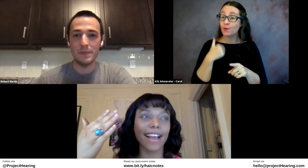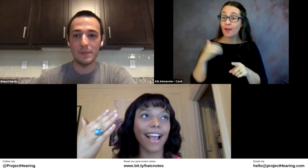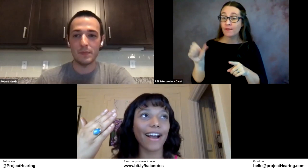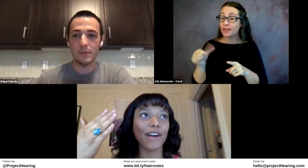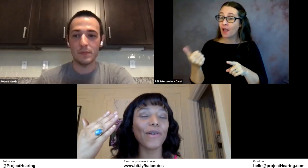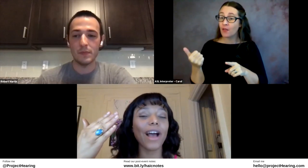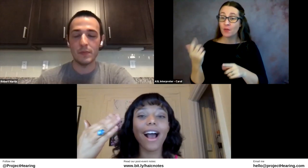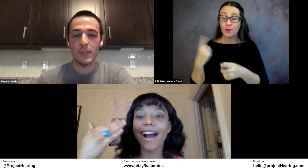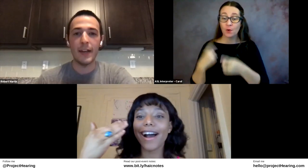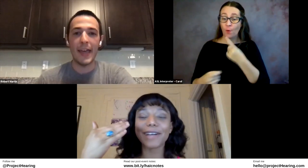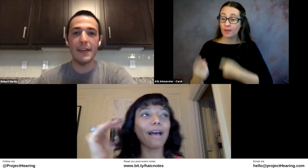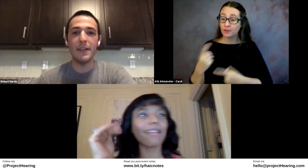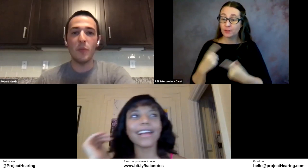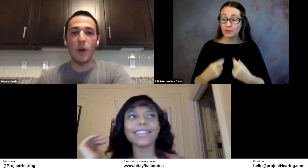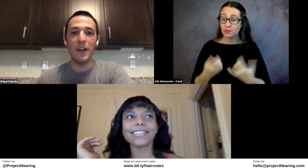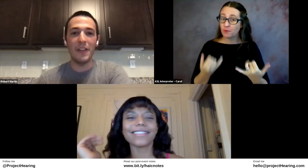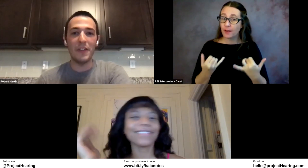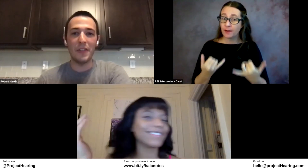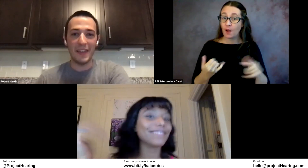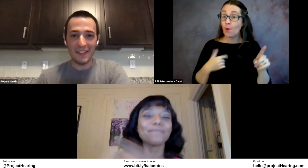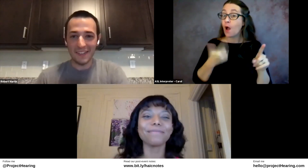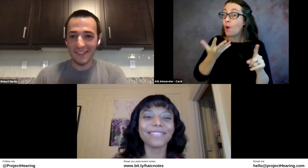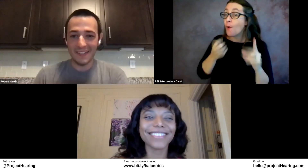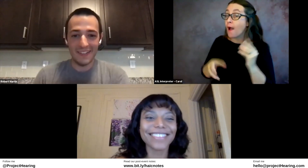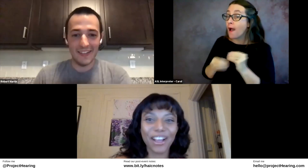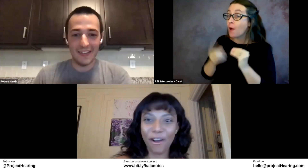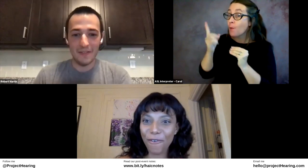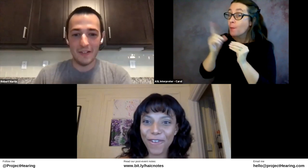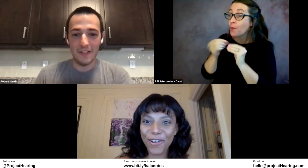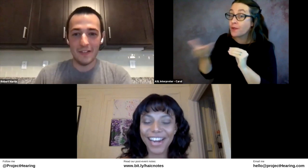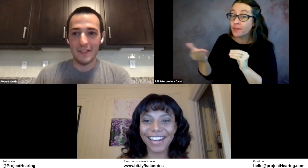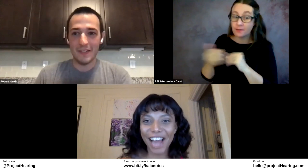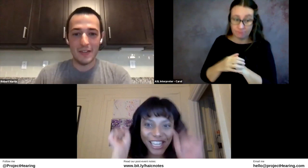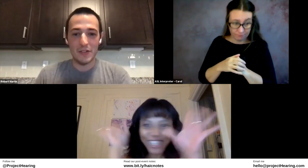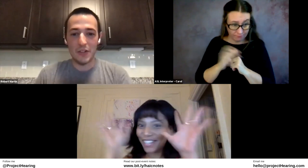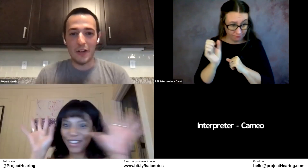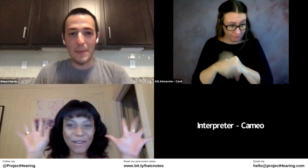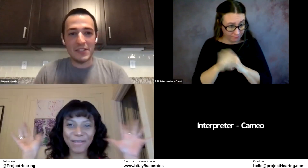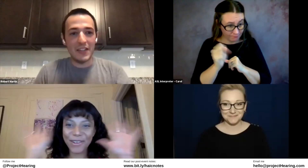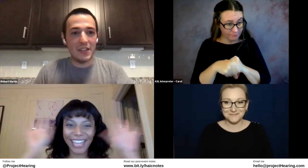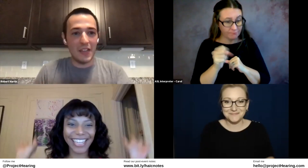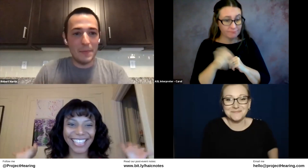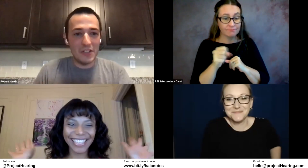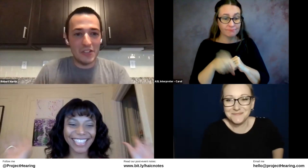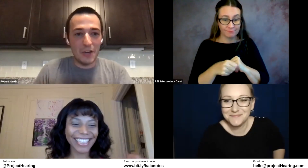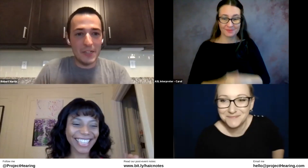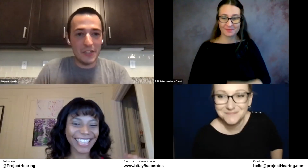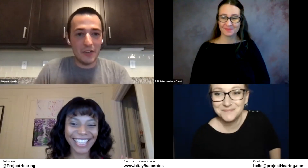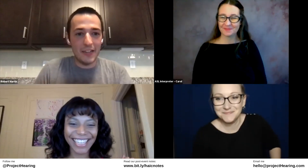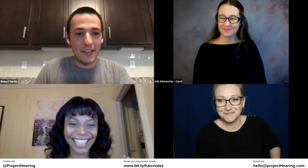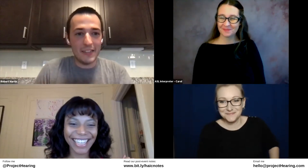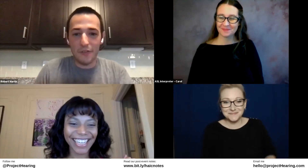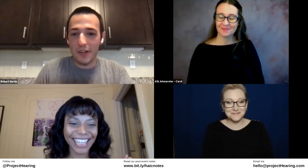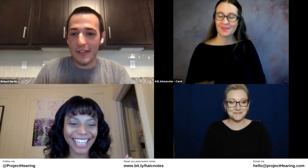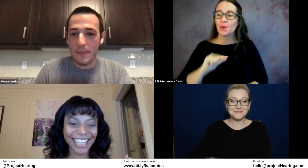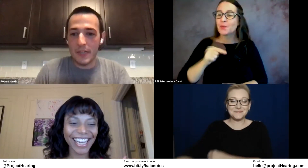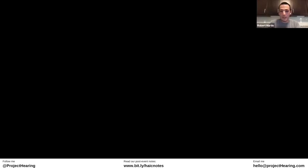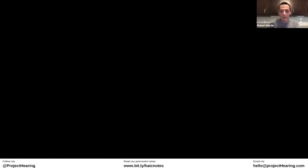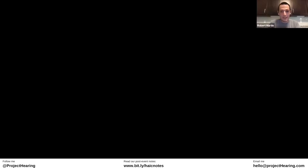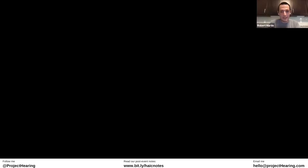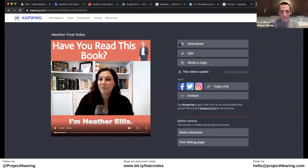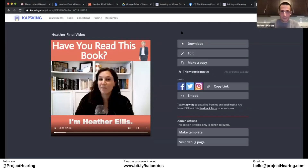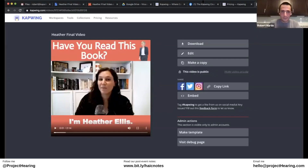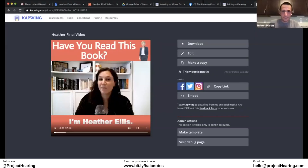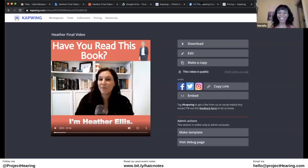right now. Can I add one other thing? Go for it. Sure. I'm gonna share my screen again because I forgot to